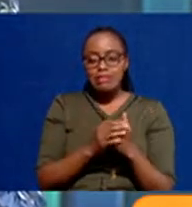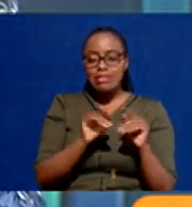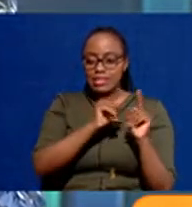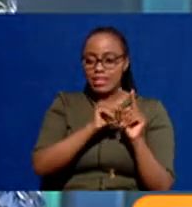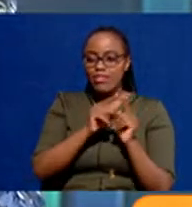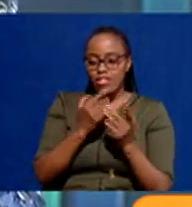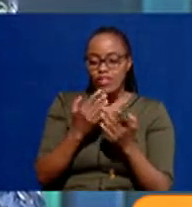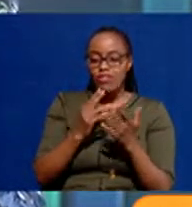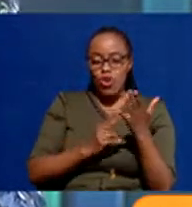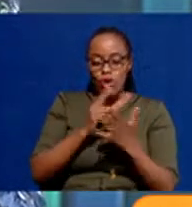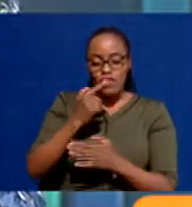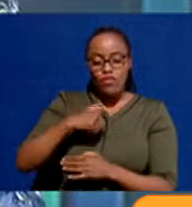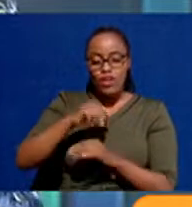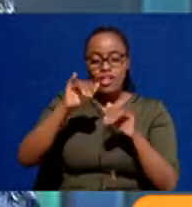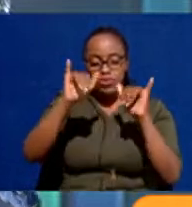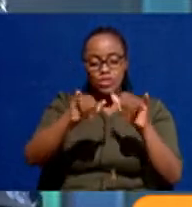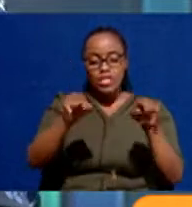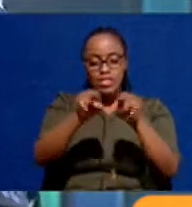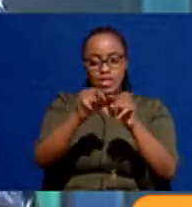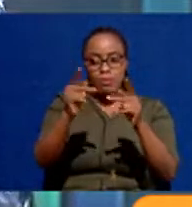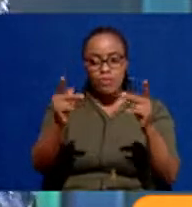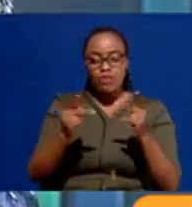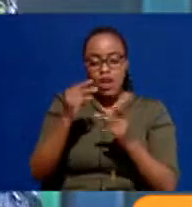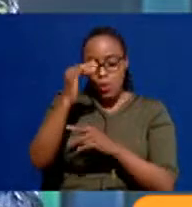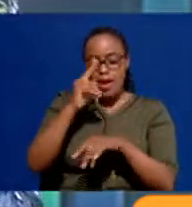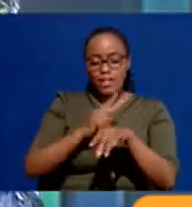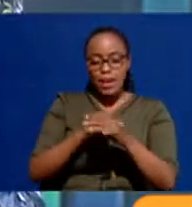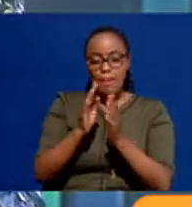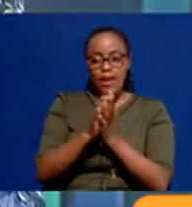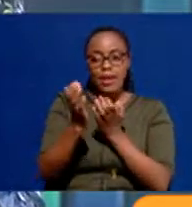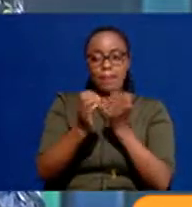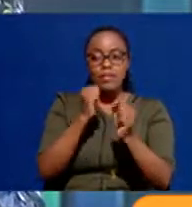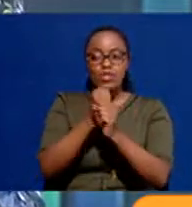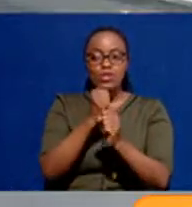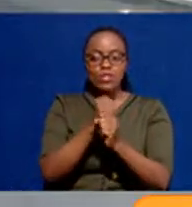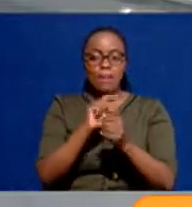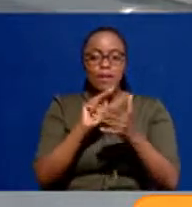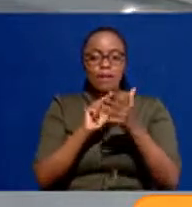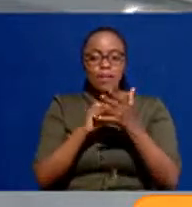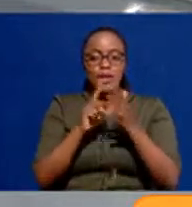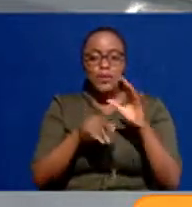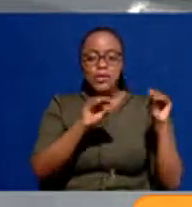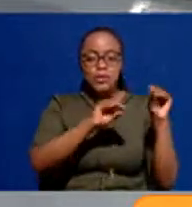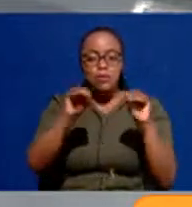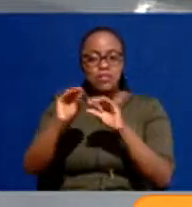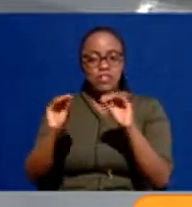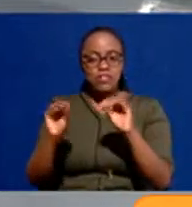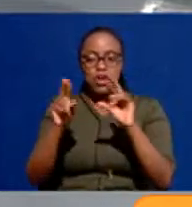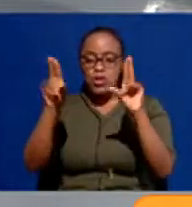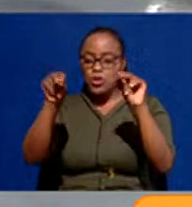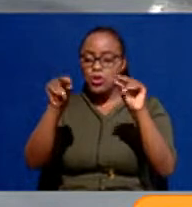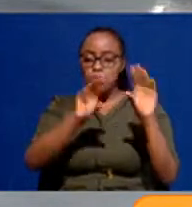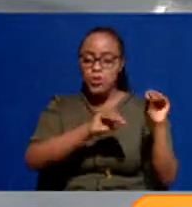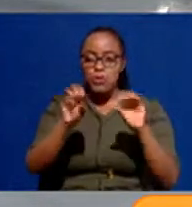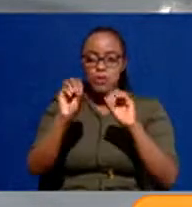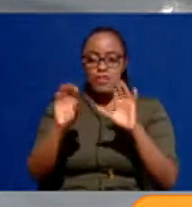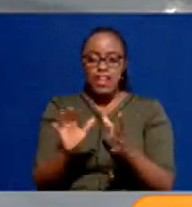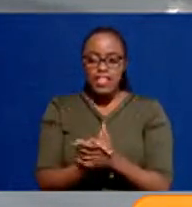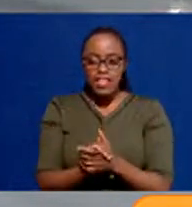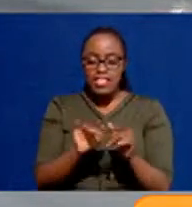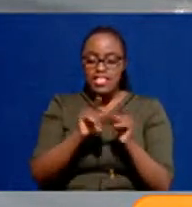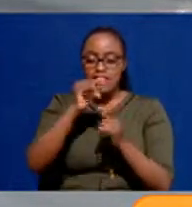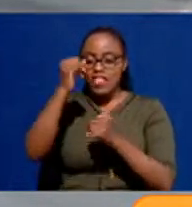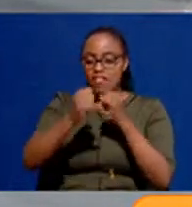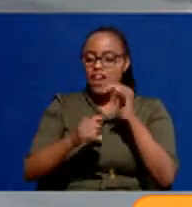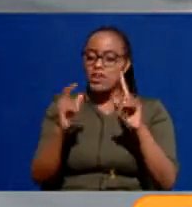So it's prudent for us to stay where we are because of the type of business we do. So no move on the plate? No, I've not heard about that. Okay. Yes. As a